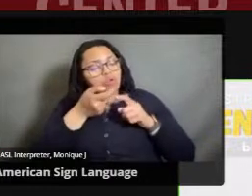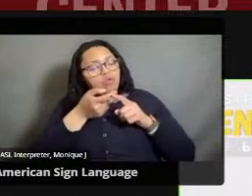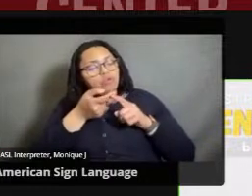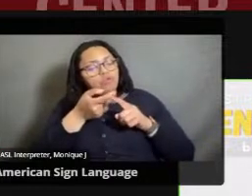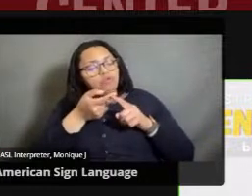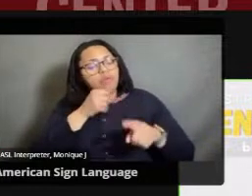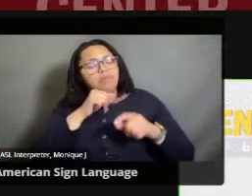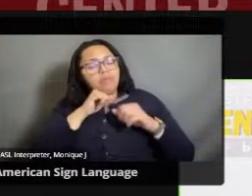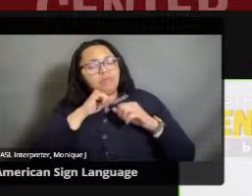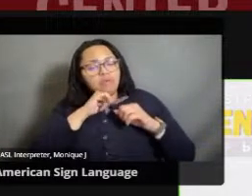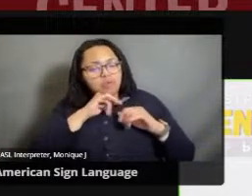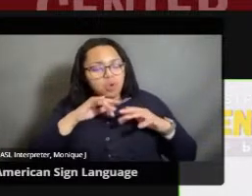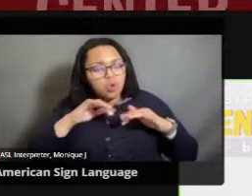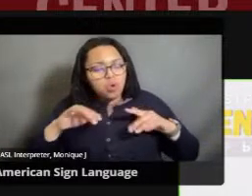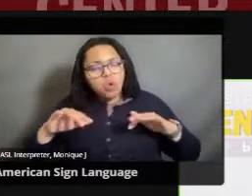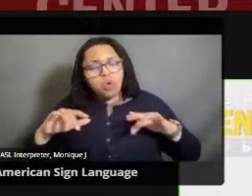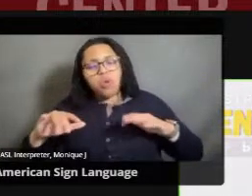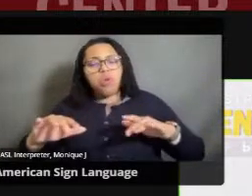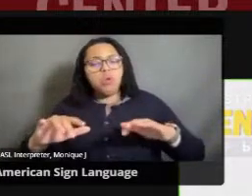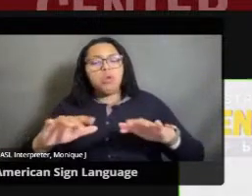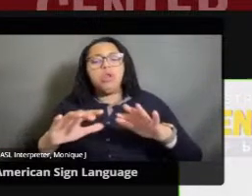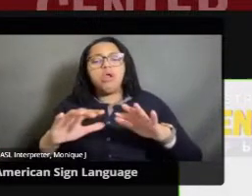are so alive.